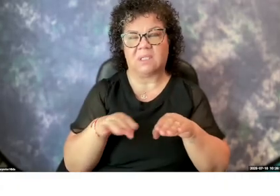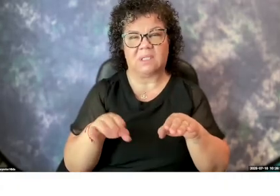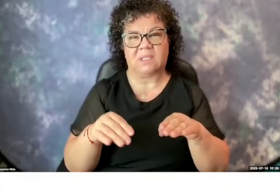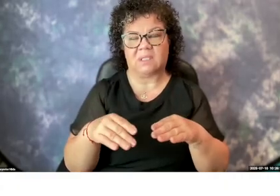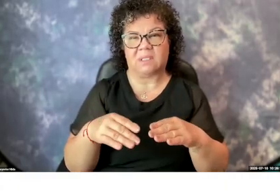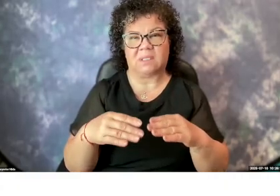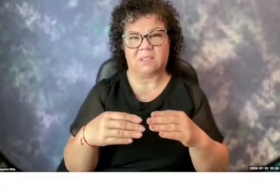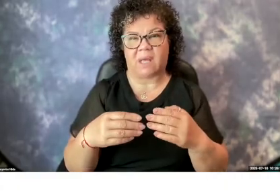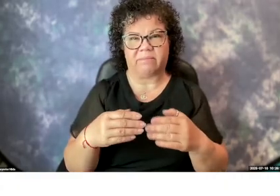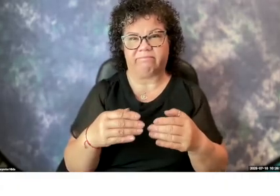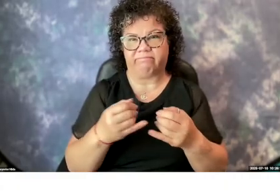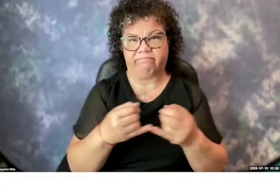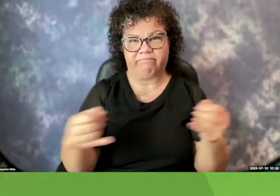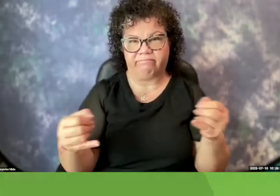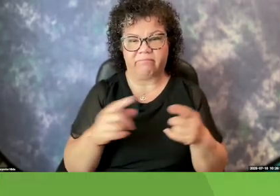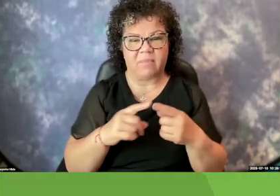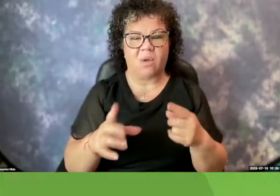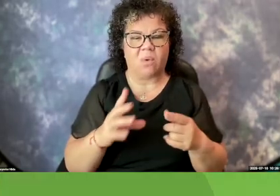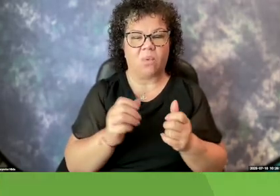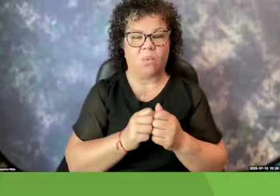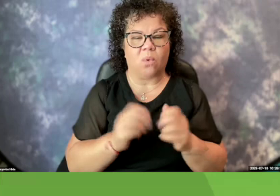4-person households at 300% FPL.